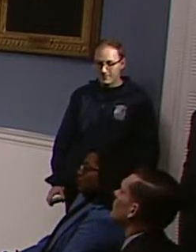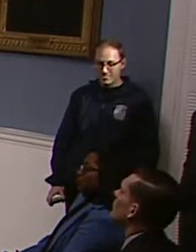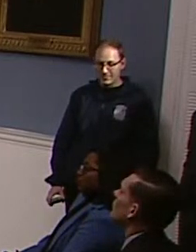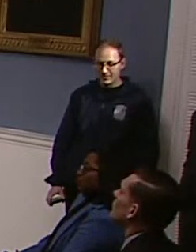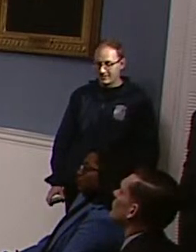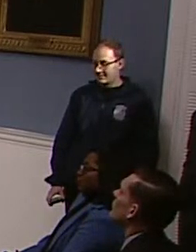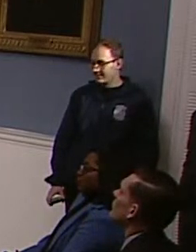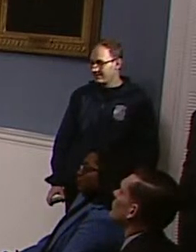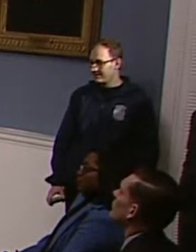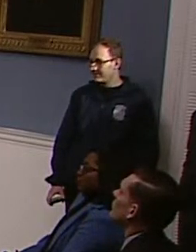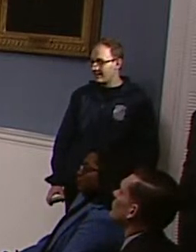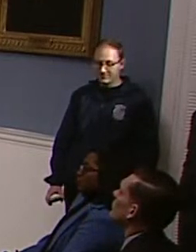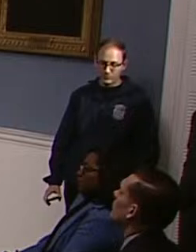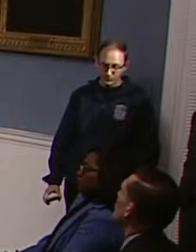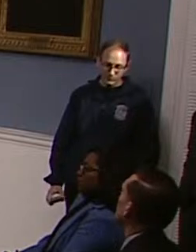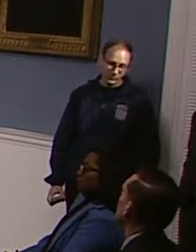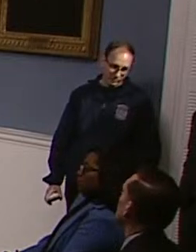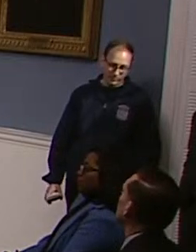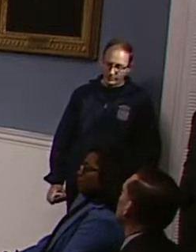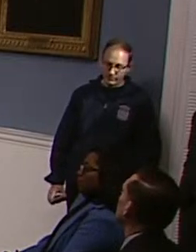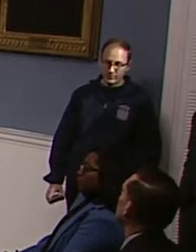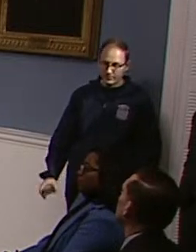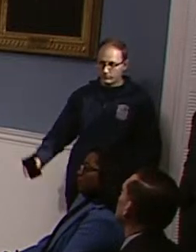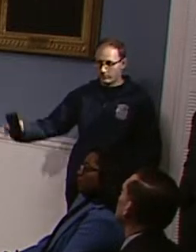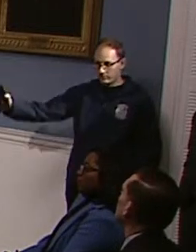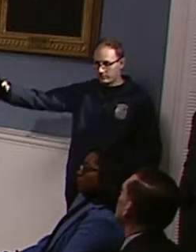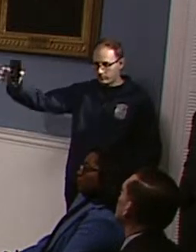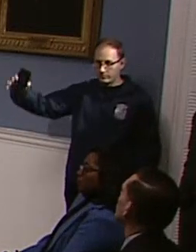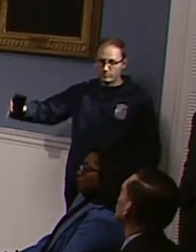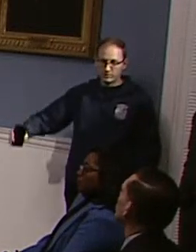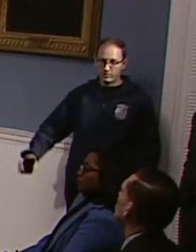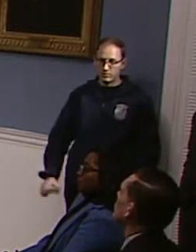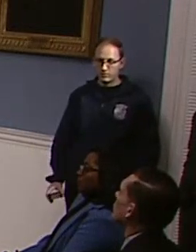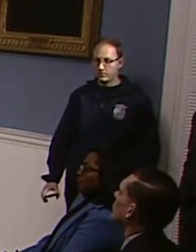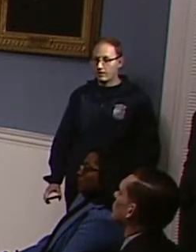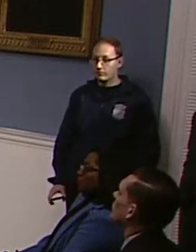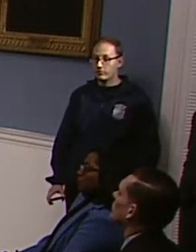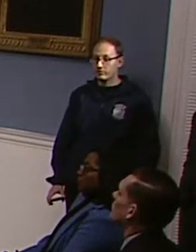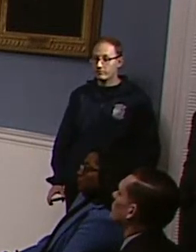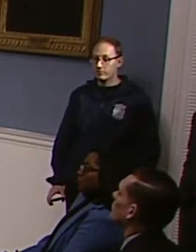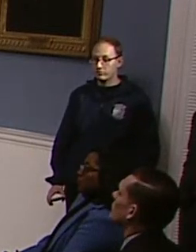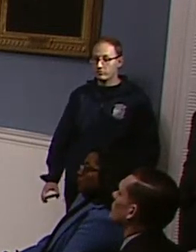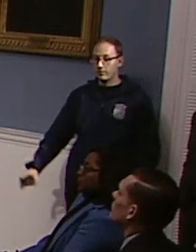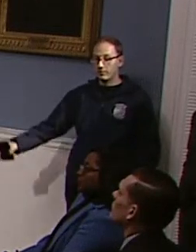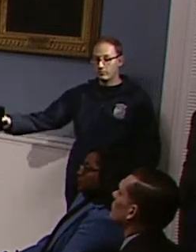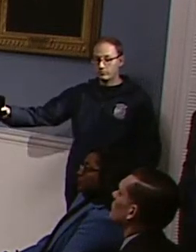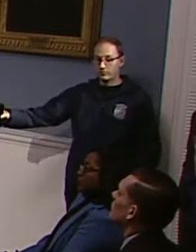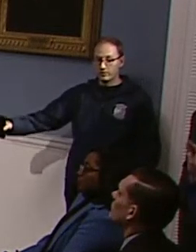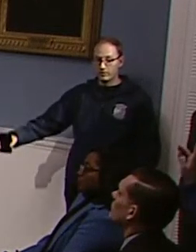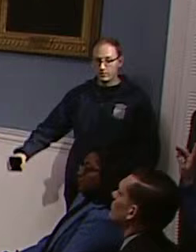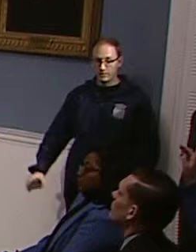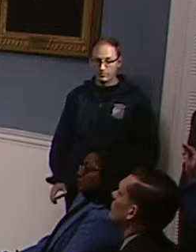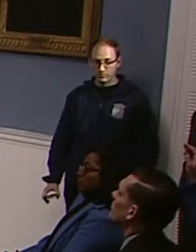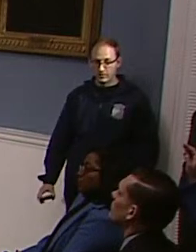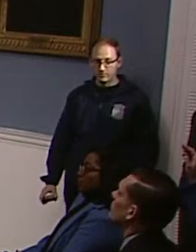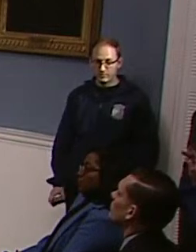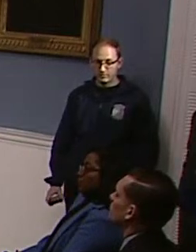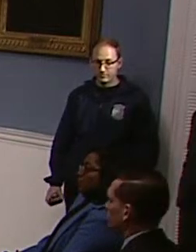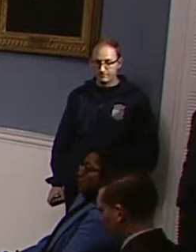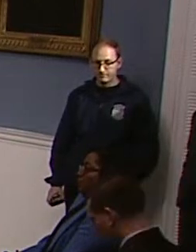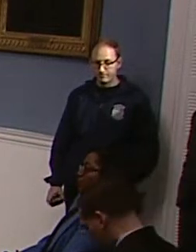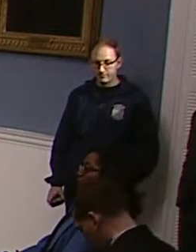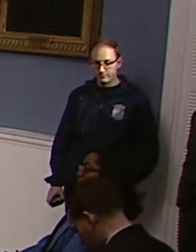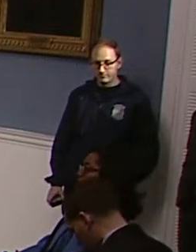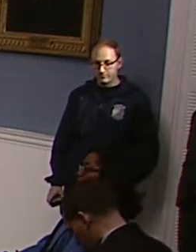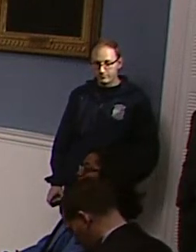affected by budget cuts. That, we'll circle back with you on that, because we're gonna stick with what's presented. The other folks have questions about what was presented. Yeah, For